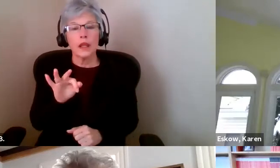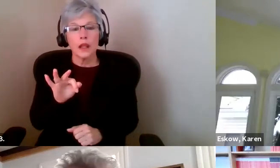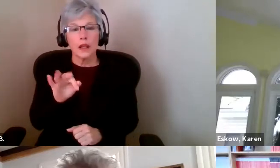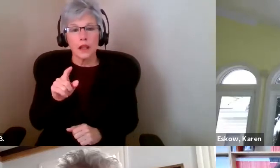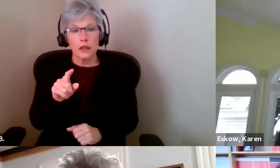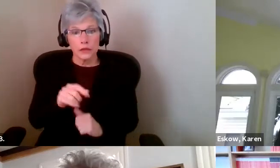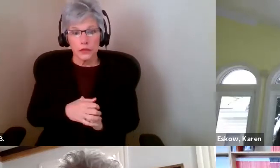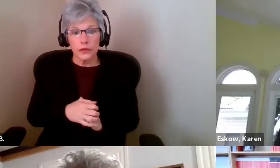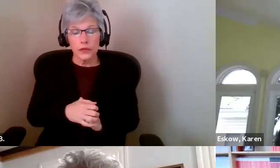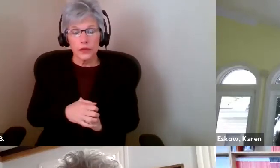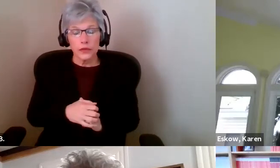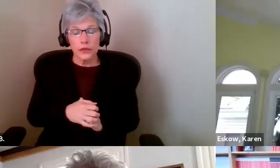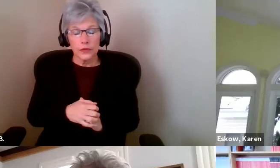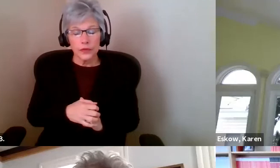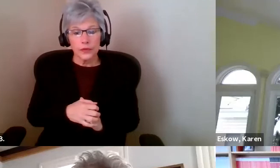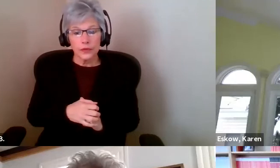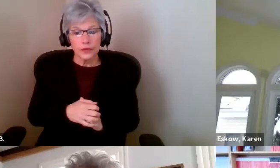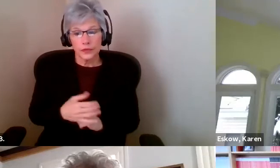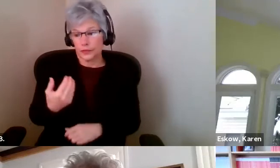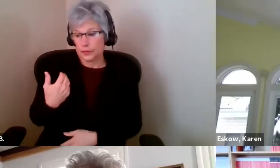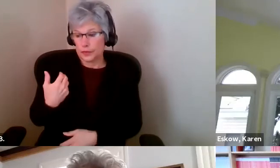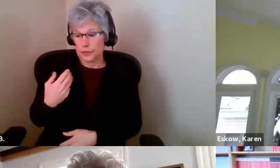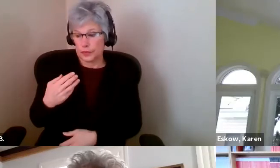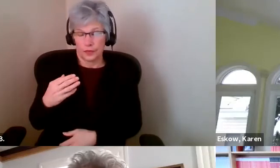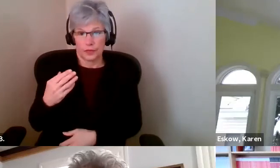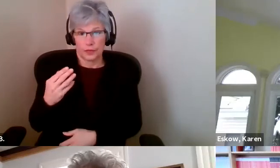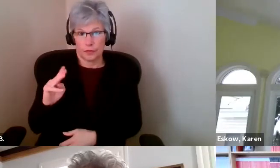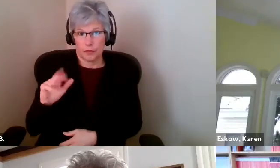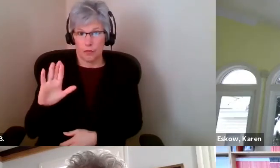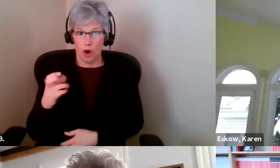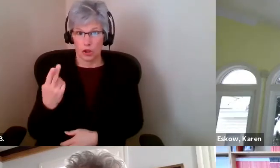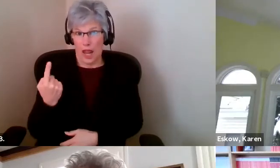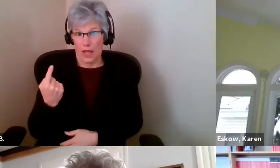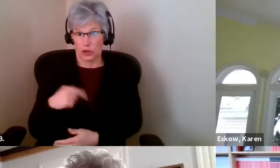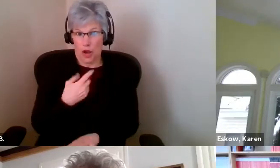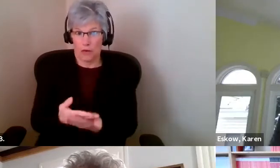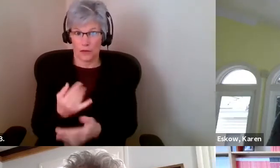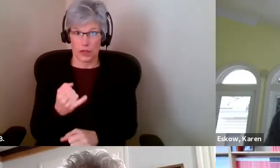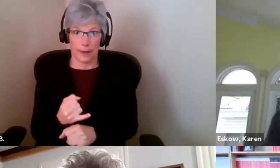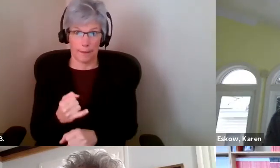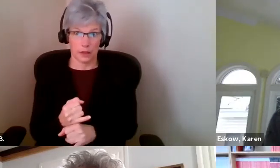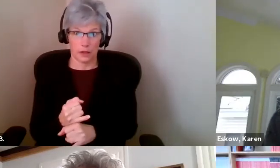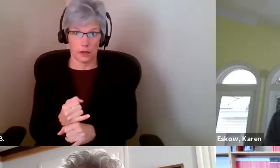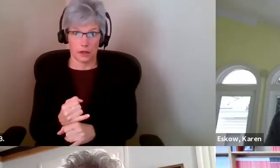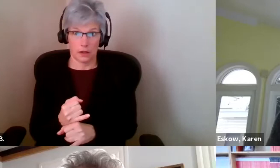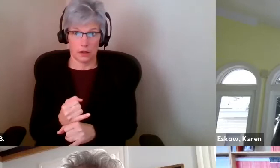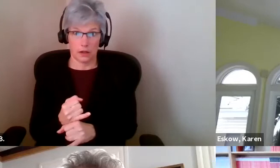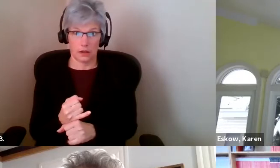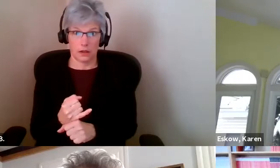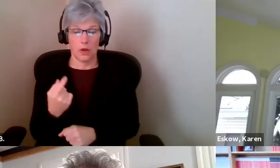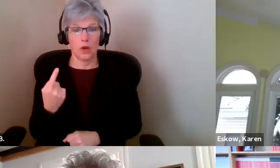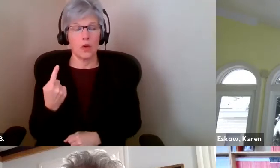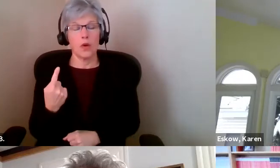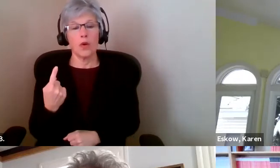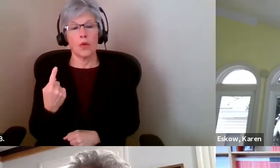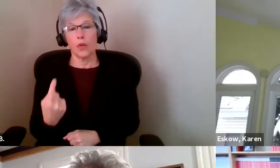when I came to campus in March last year, one of the fundamental questions that I asked in my